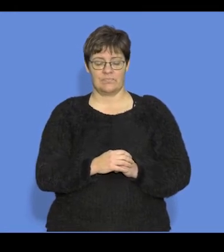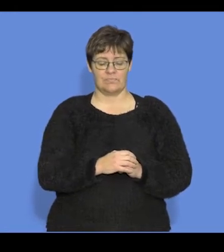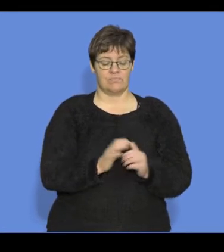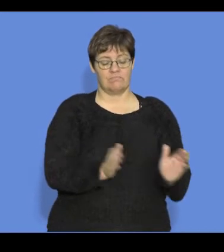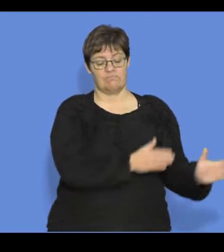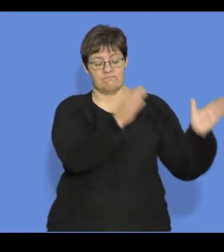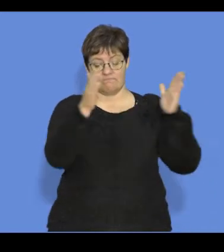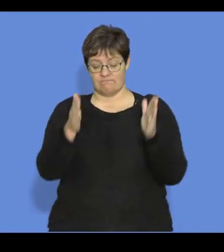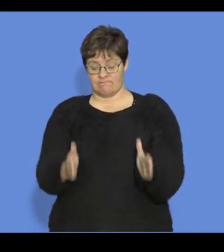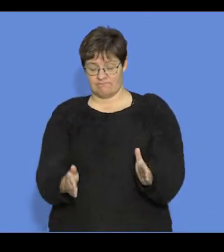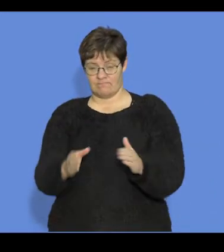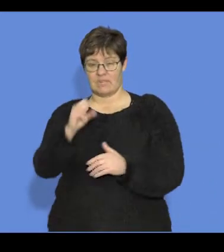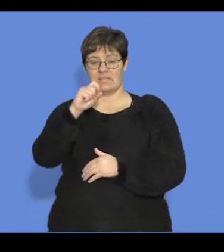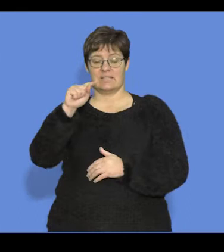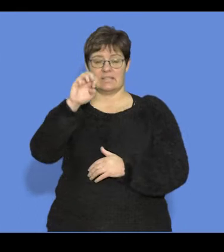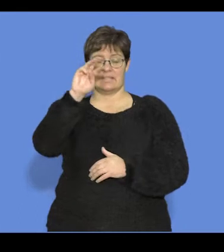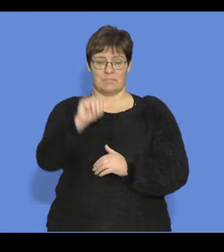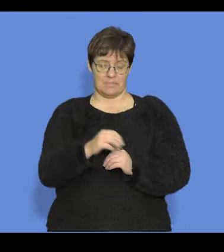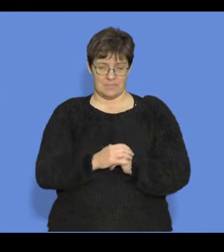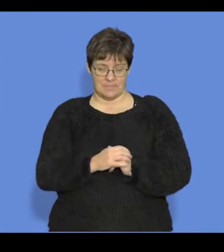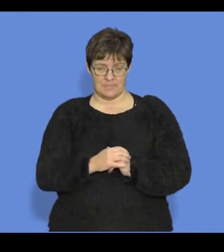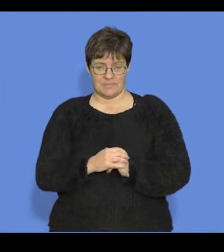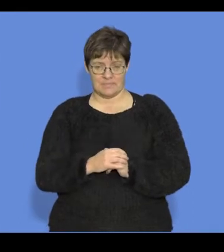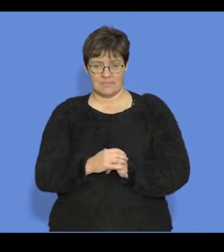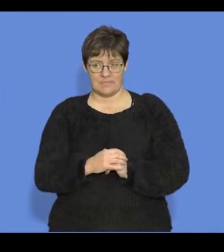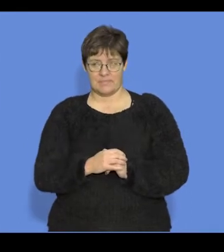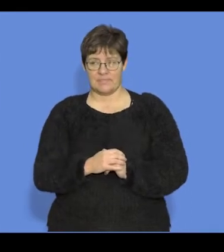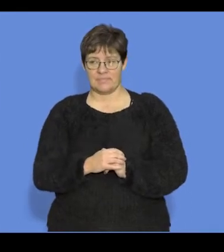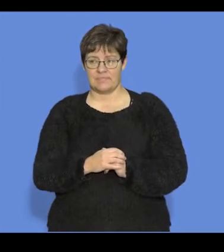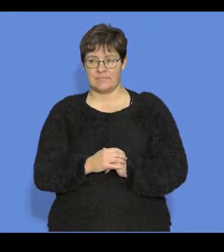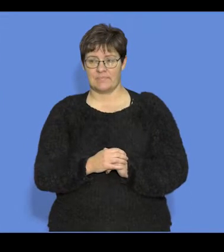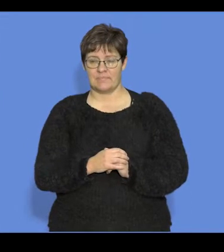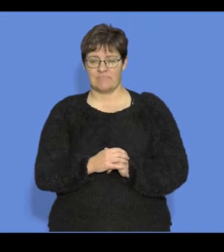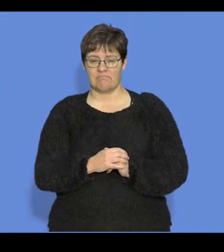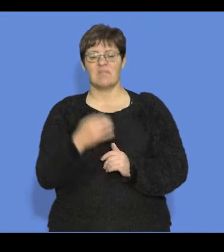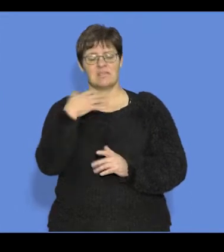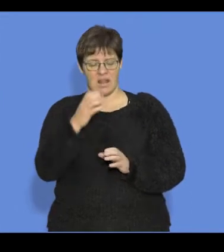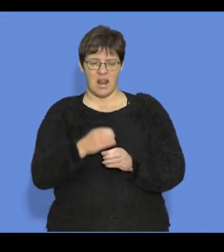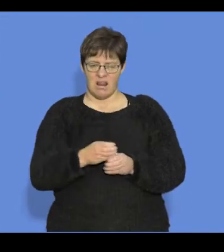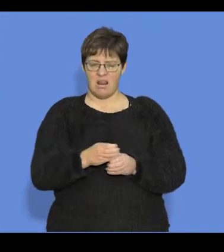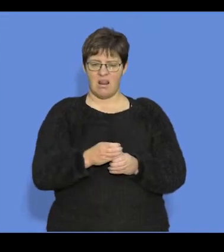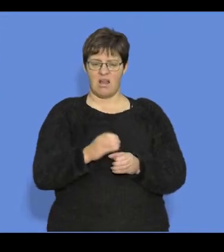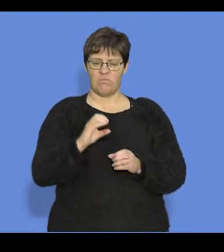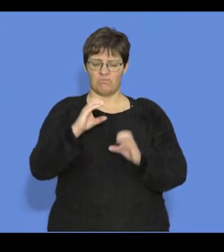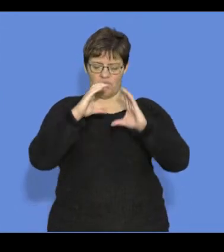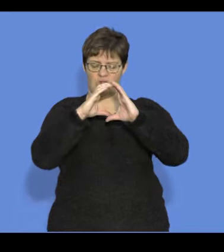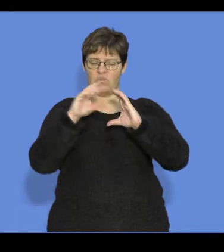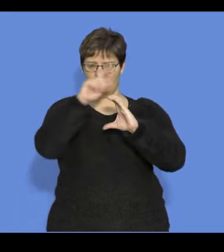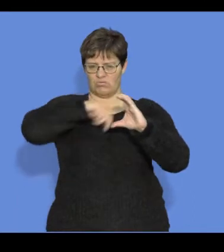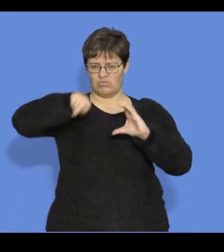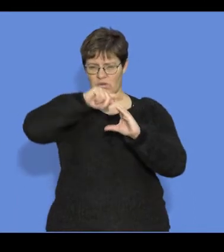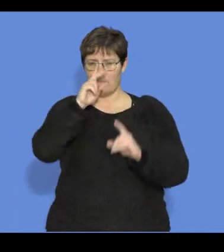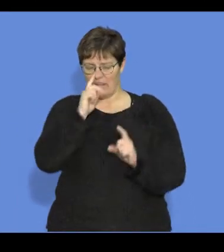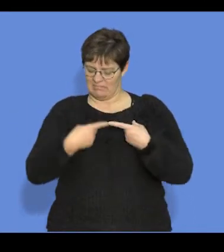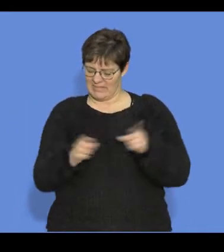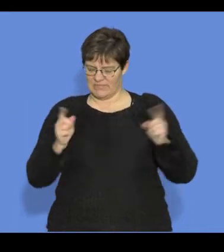Next, we're looking at a plant stem. It's still round, but looks very, very different. The